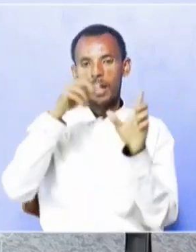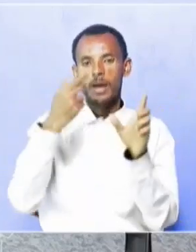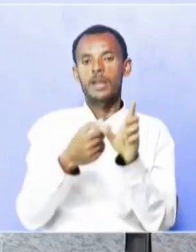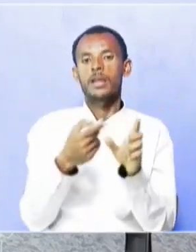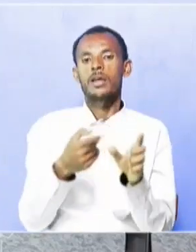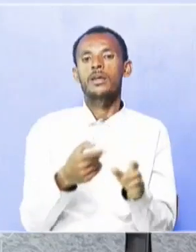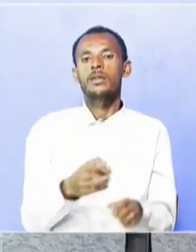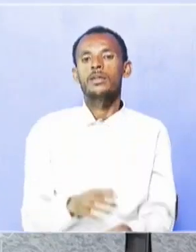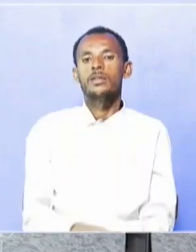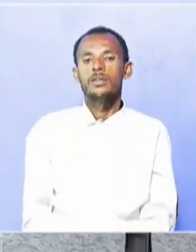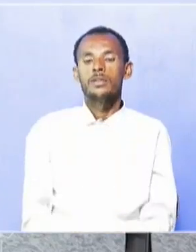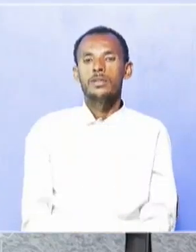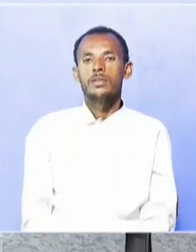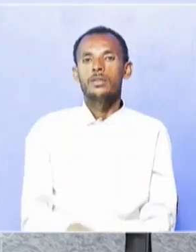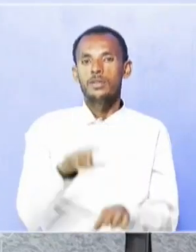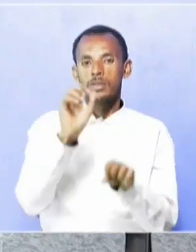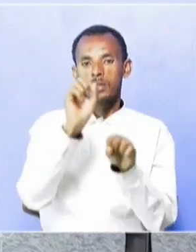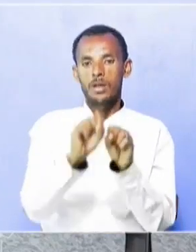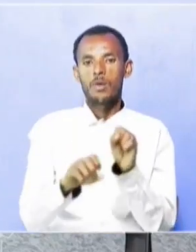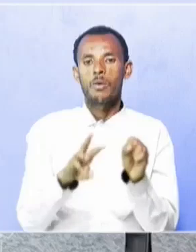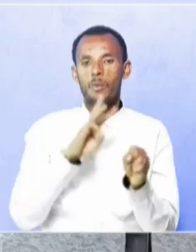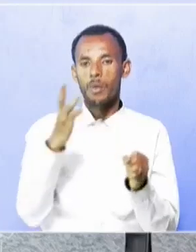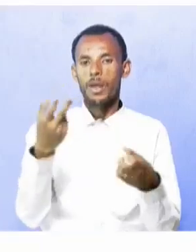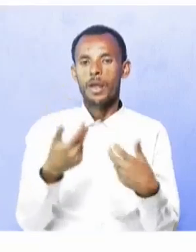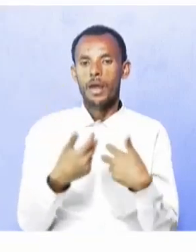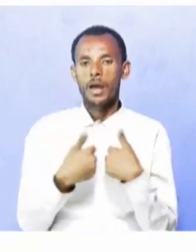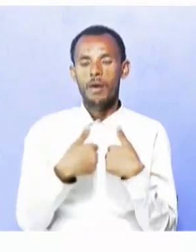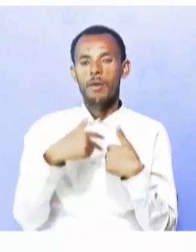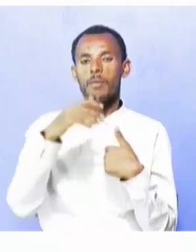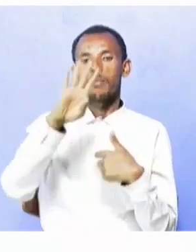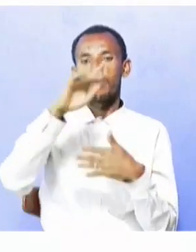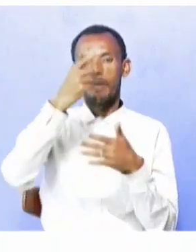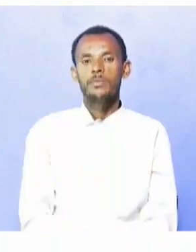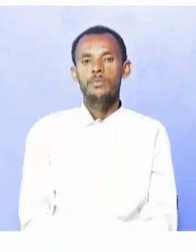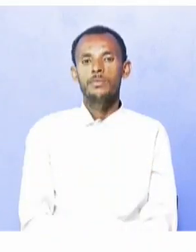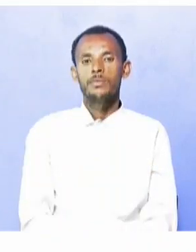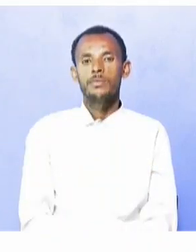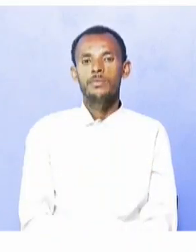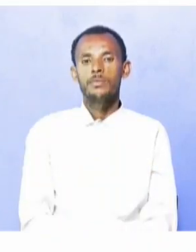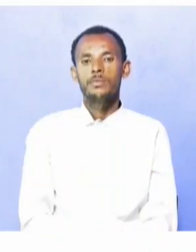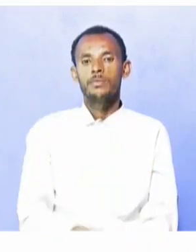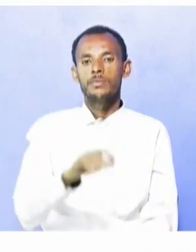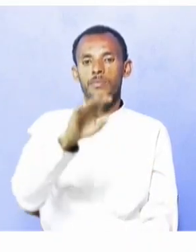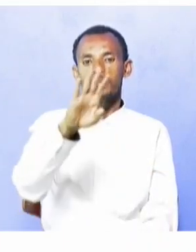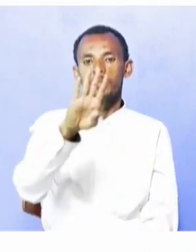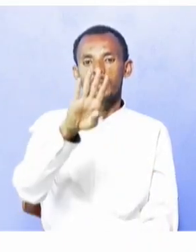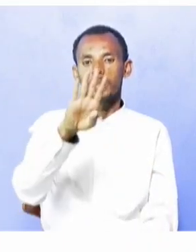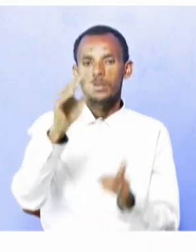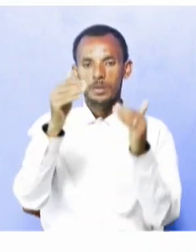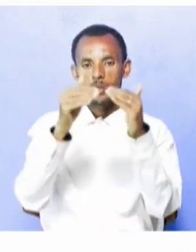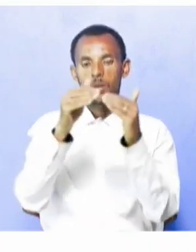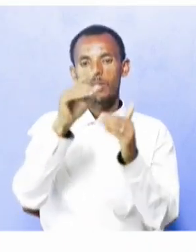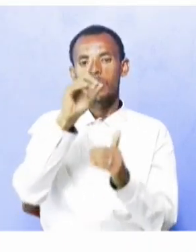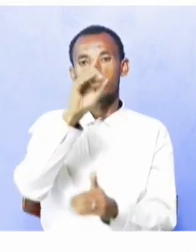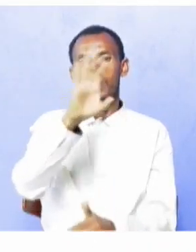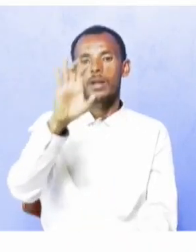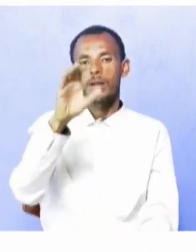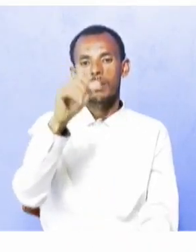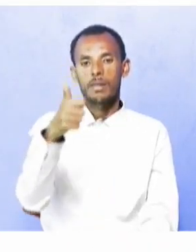need to state, right? So we have B value here. B is 110 degree.